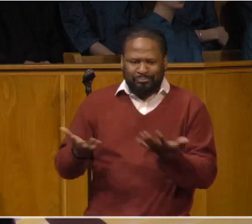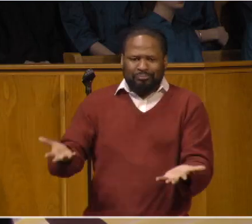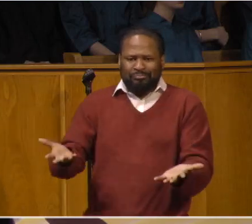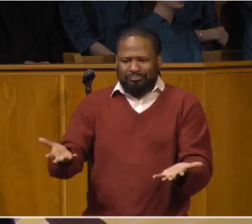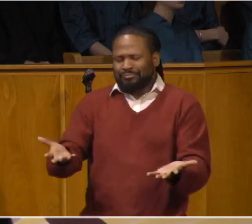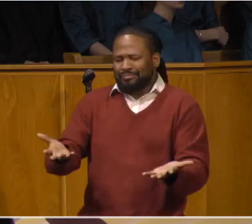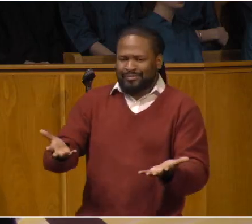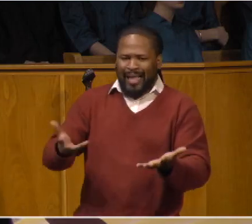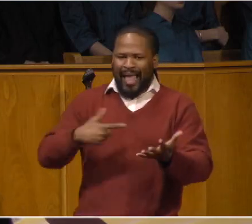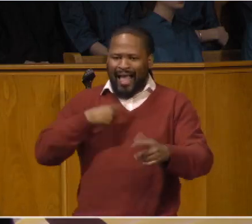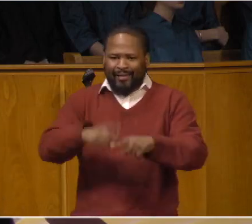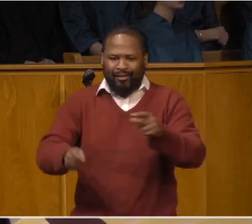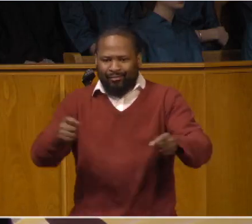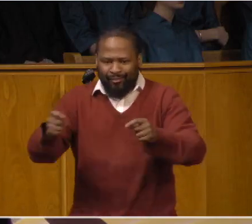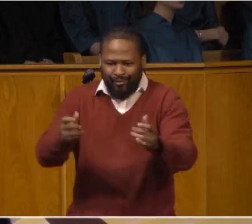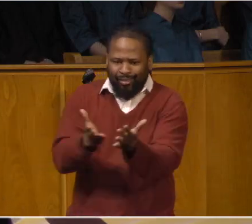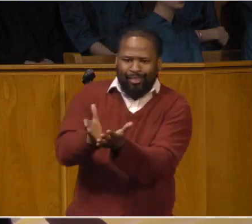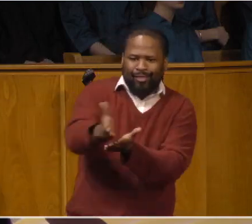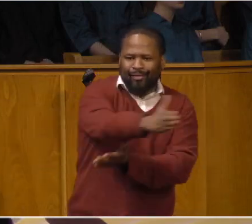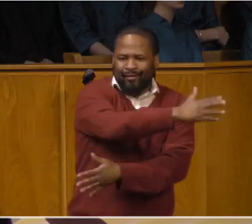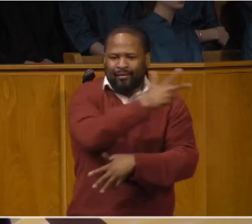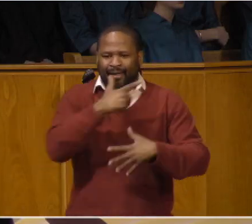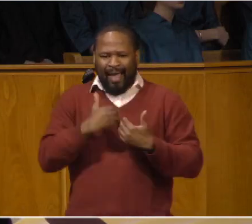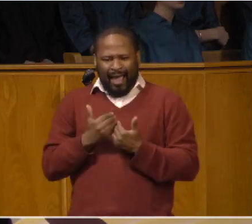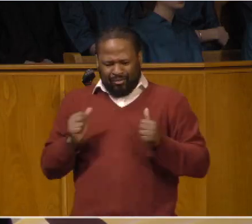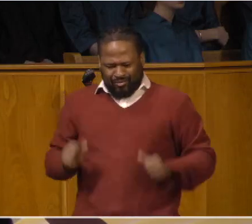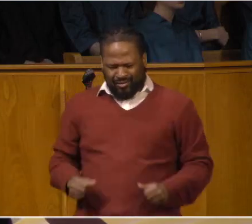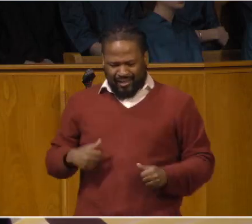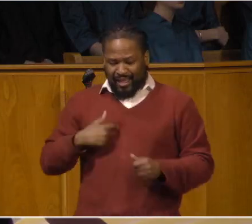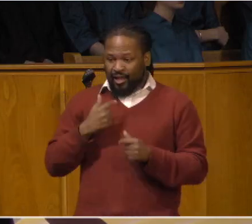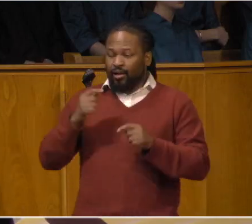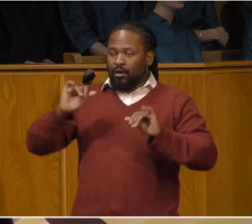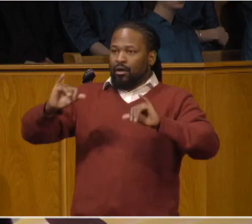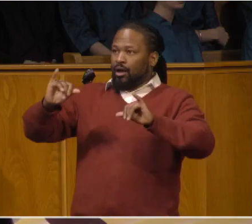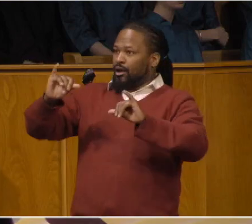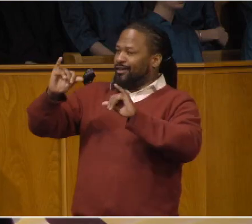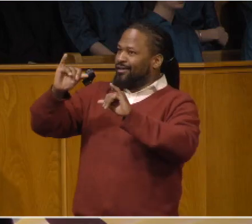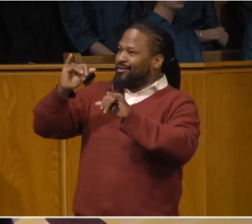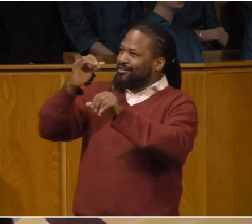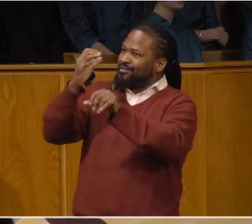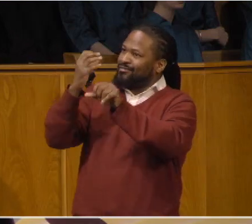my mind around being free when I've never experienced it before?